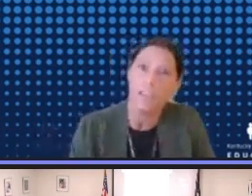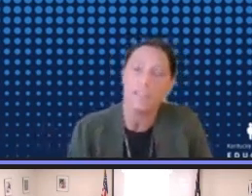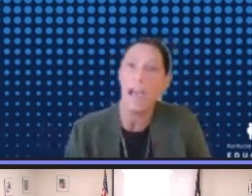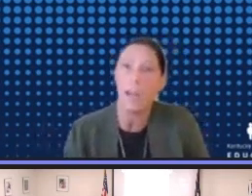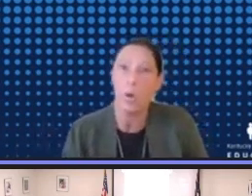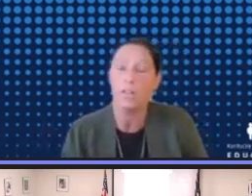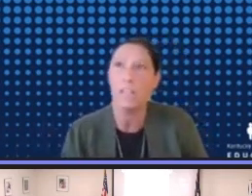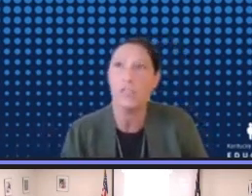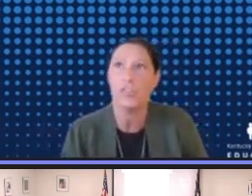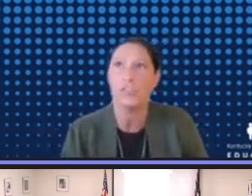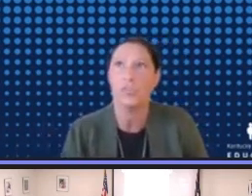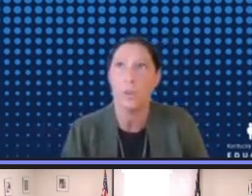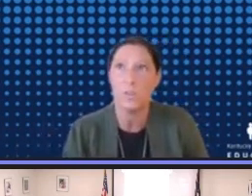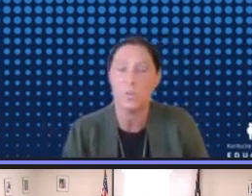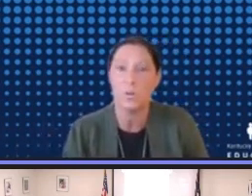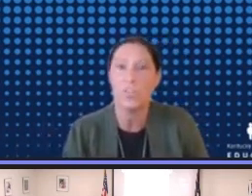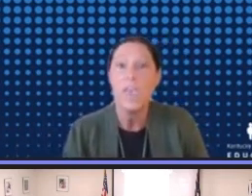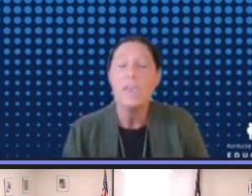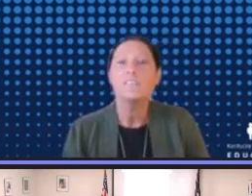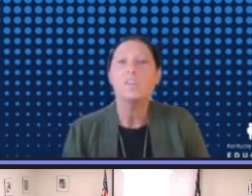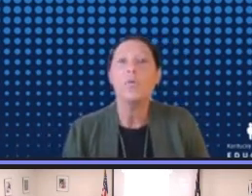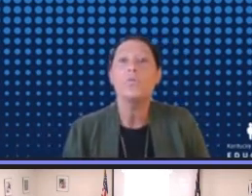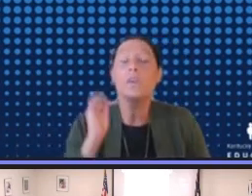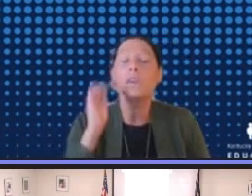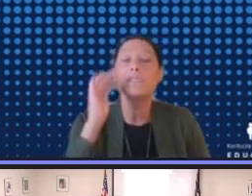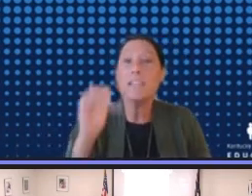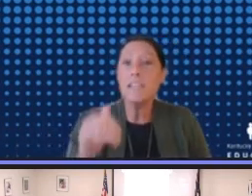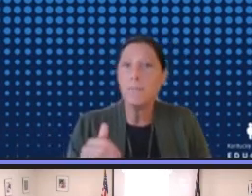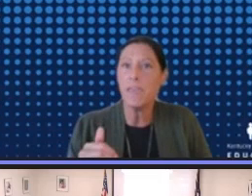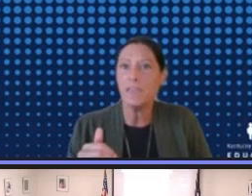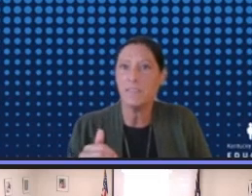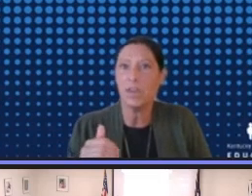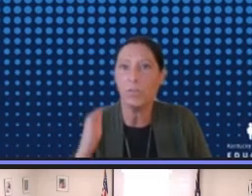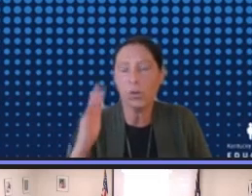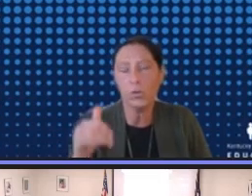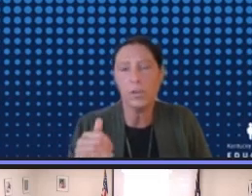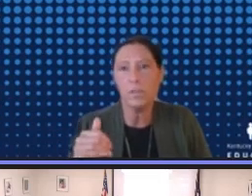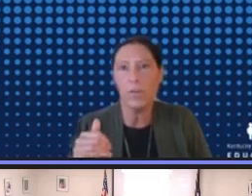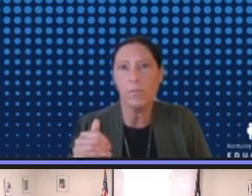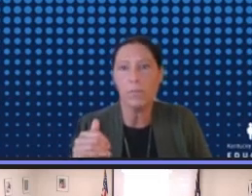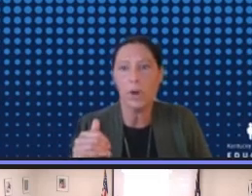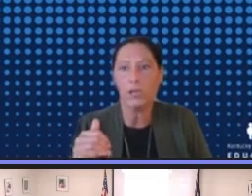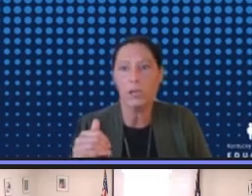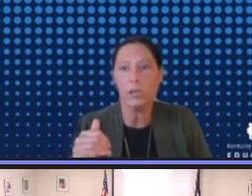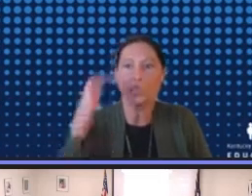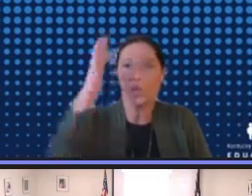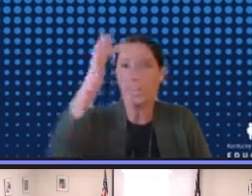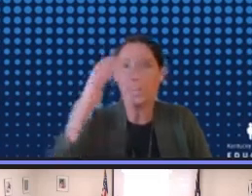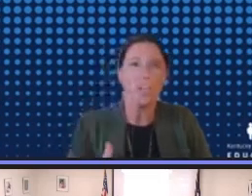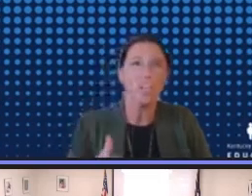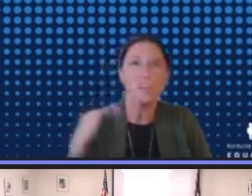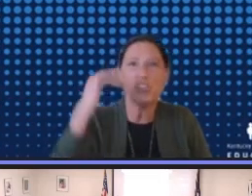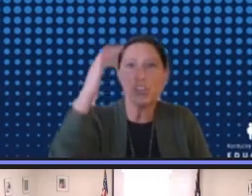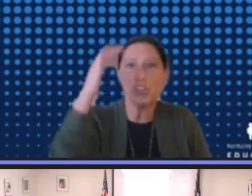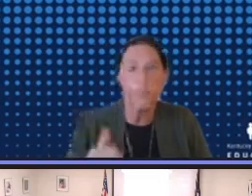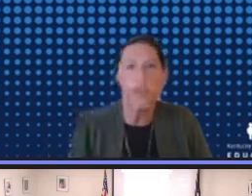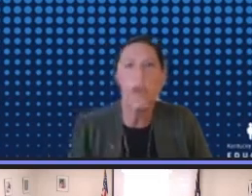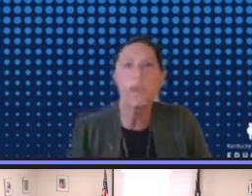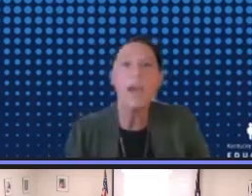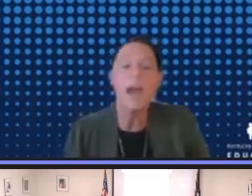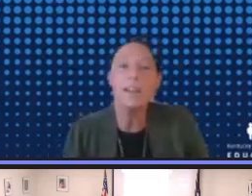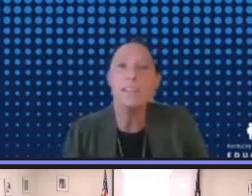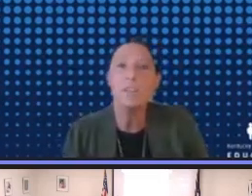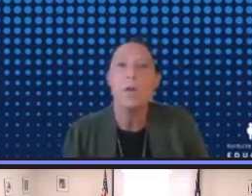that selected high quality instructional resource. So the CDP itself, the curriculum development process, is written in very